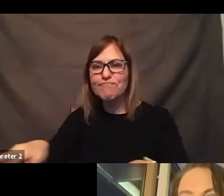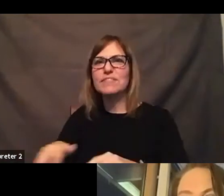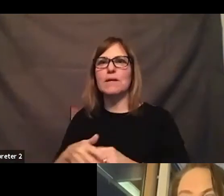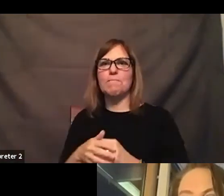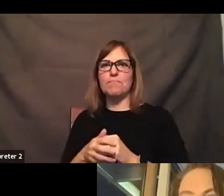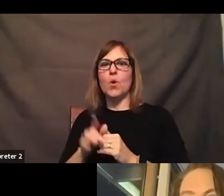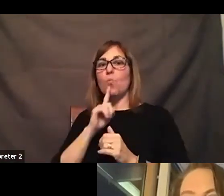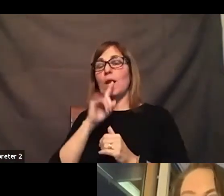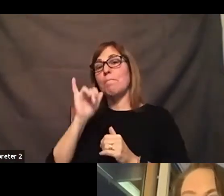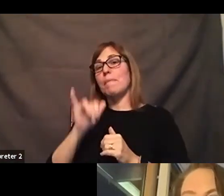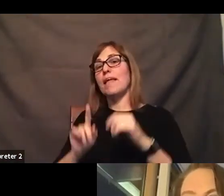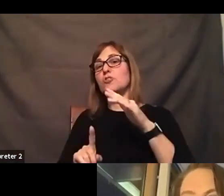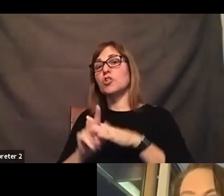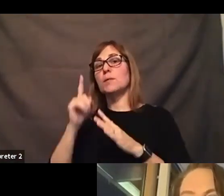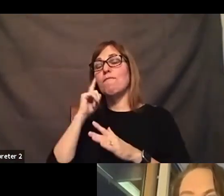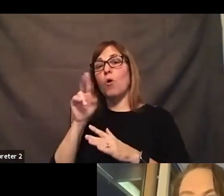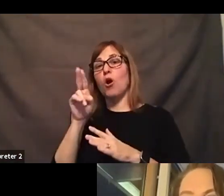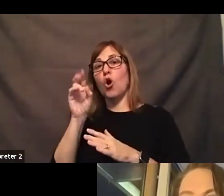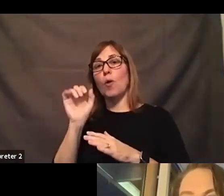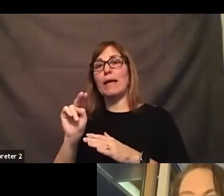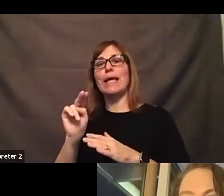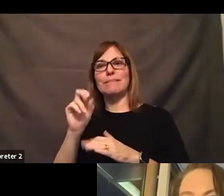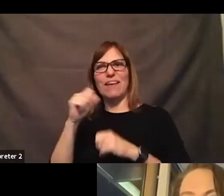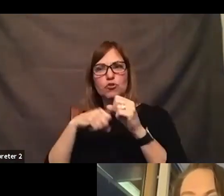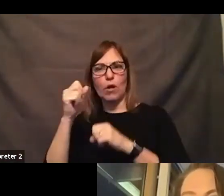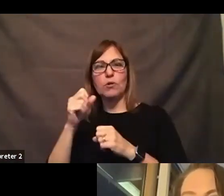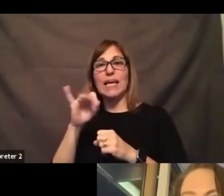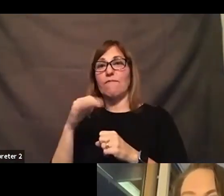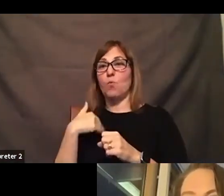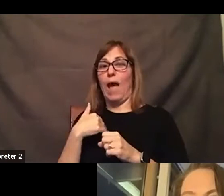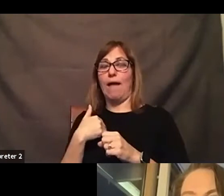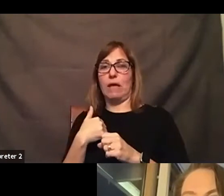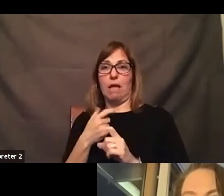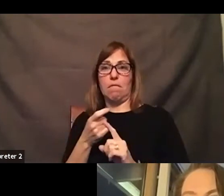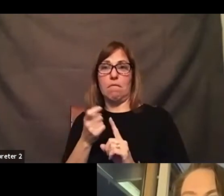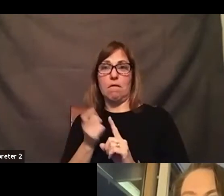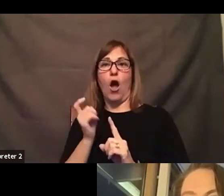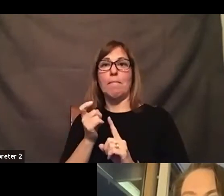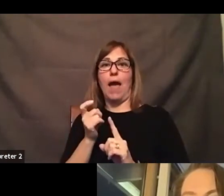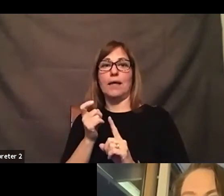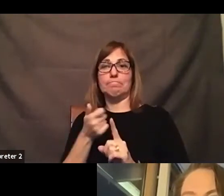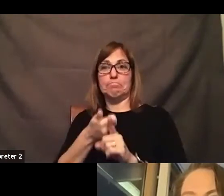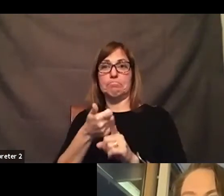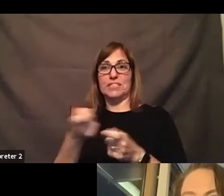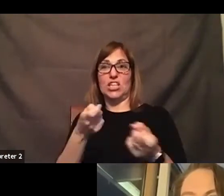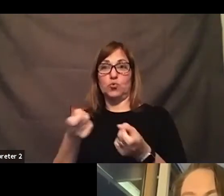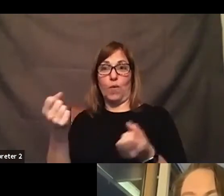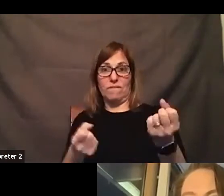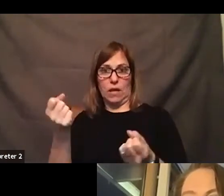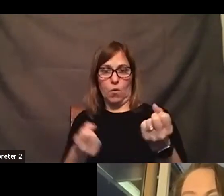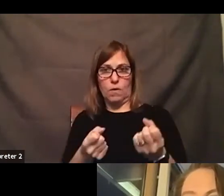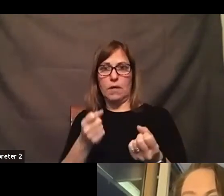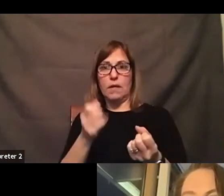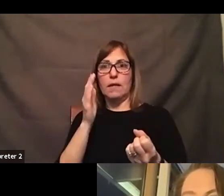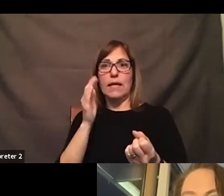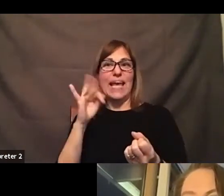urban infrastructure. So for example, if you have an automated vehicle that's going to pick up and drop off people, if there's no attendant